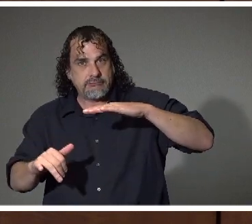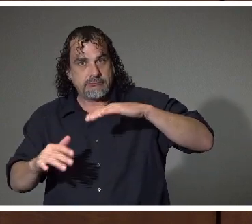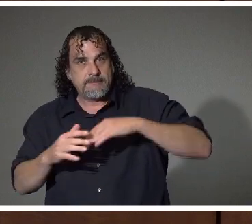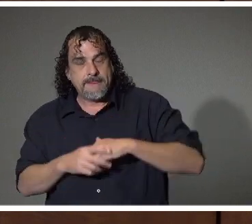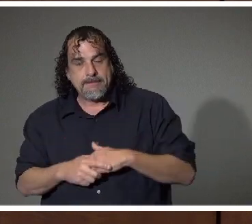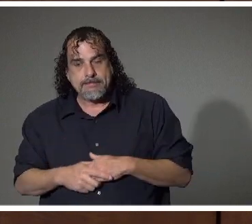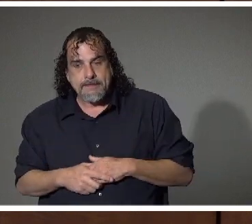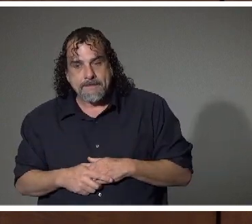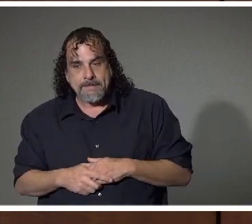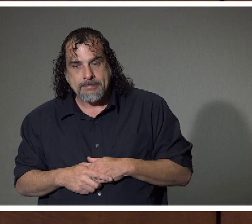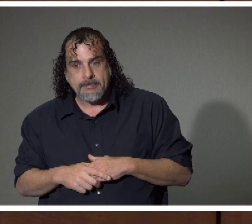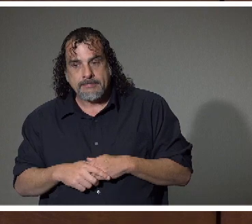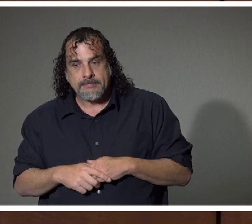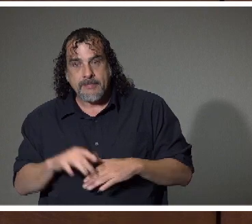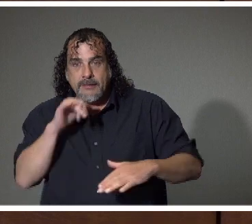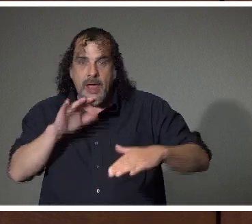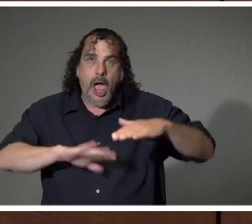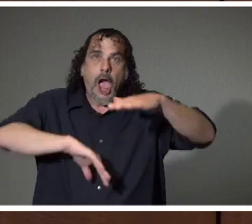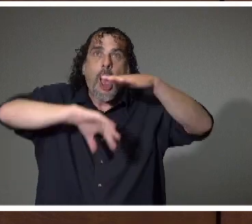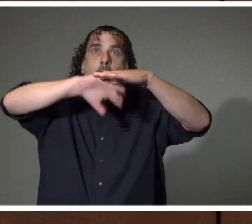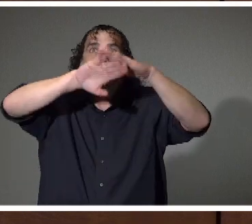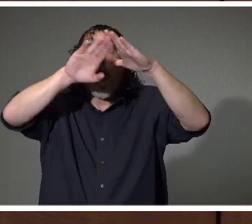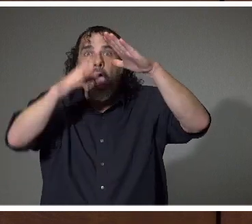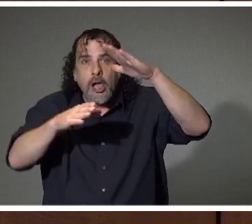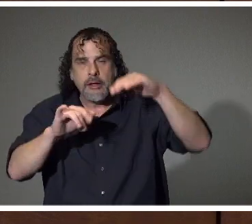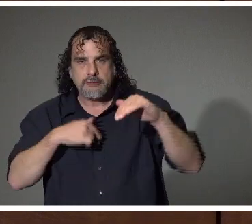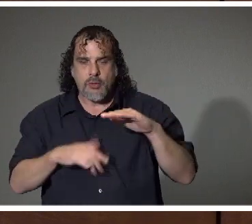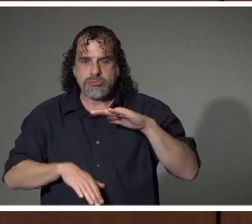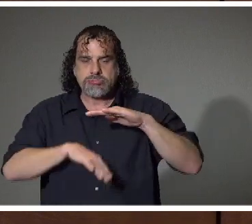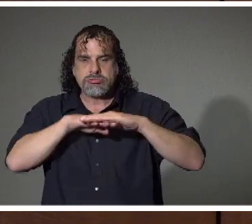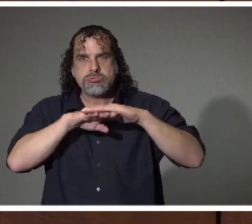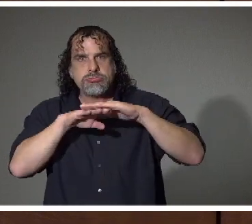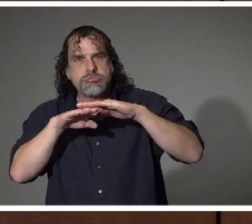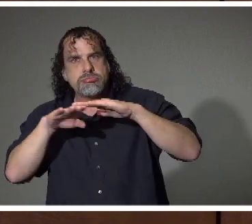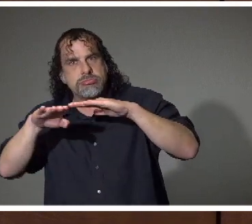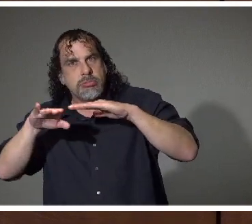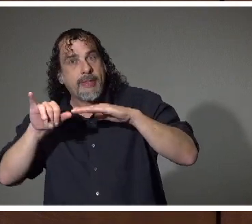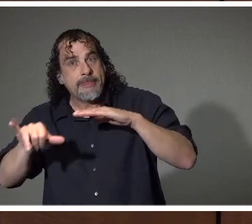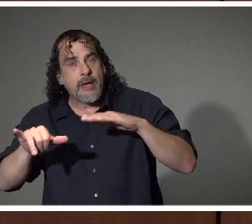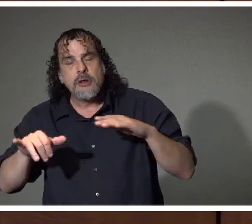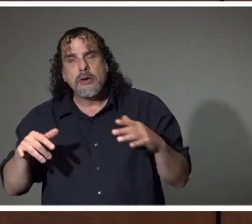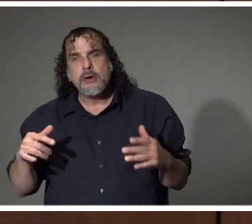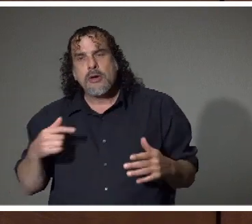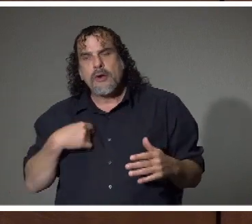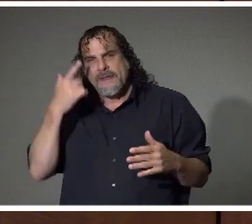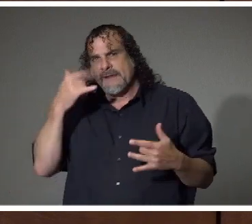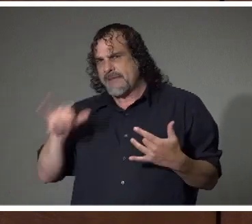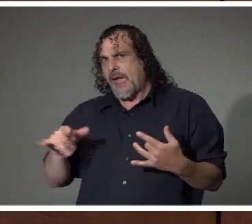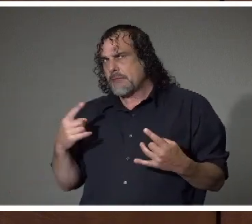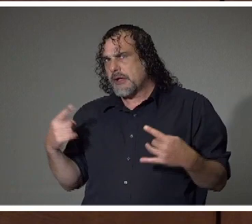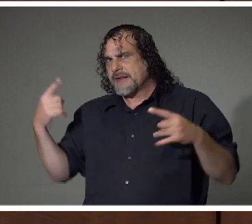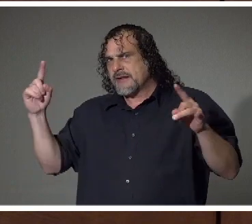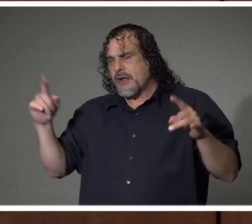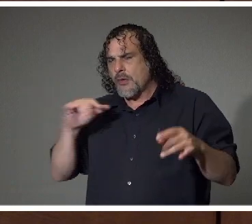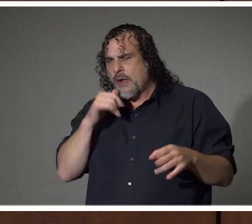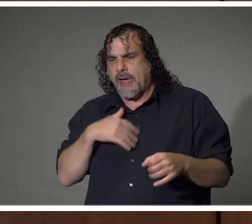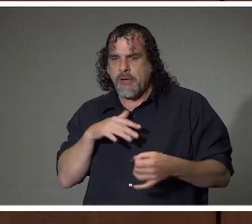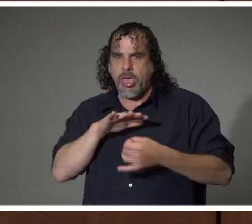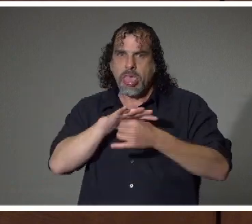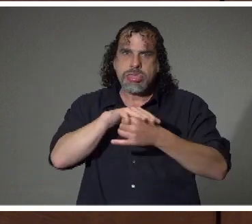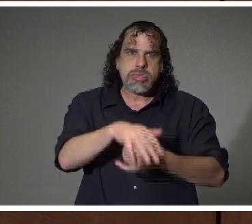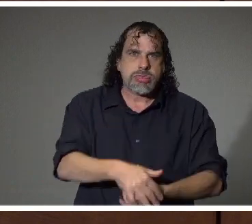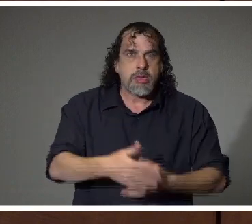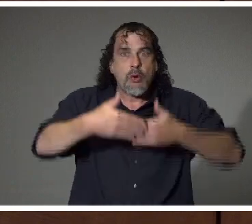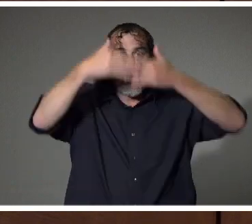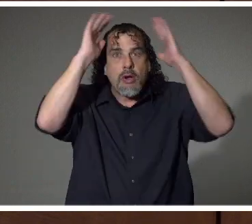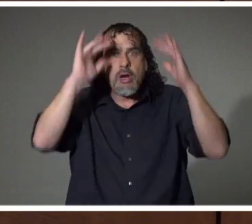we feel like is a successful endeavor. We also have not overstrained the healthcare system as far